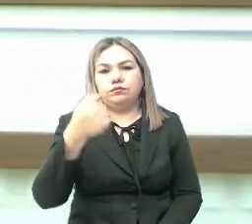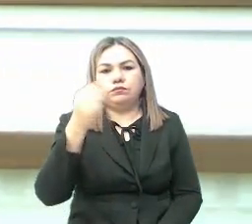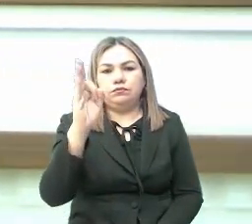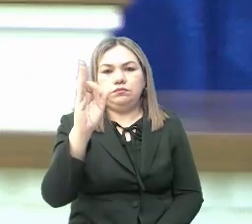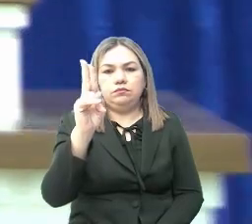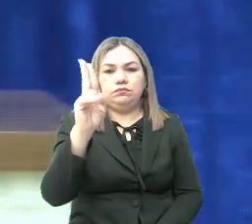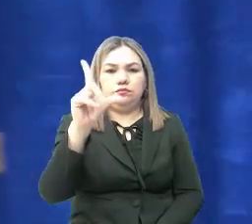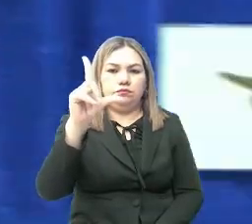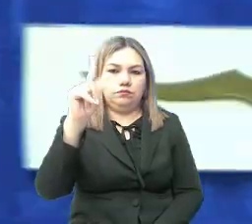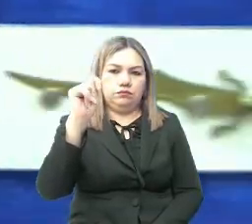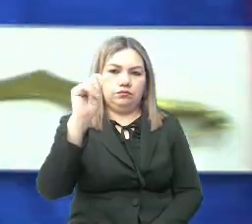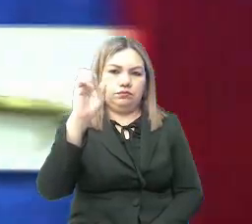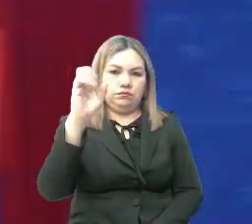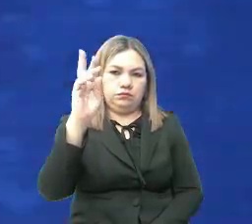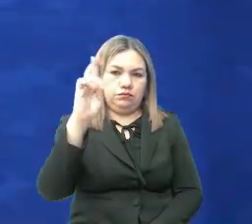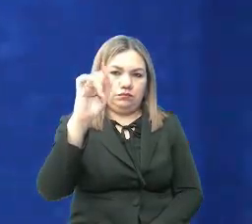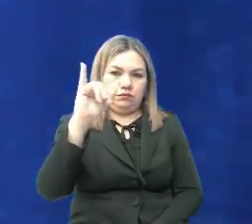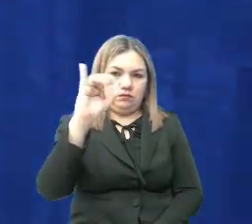Adultery.